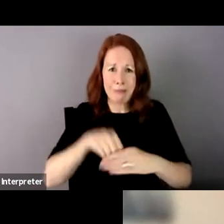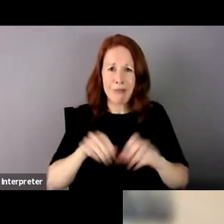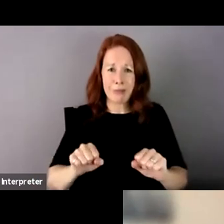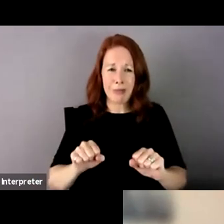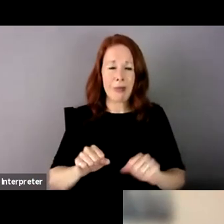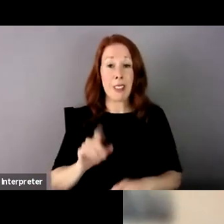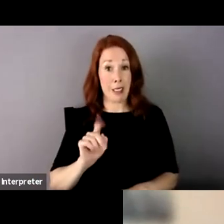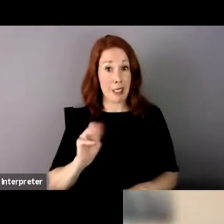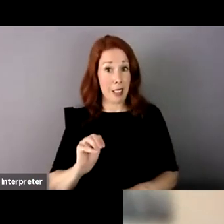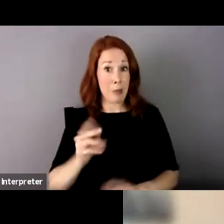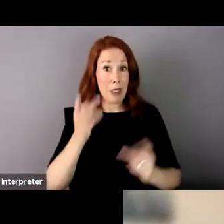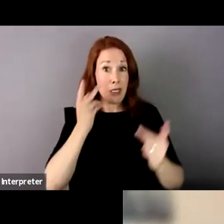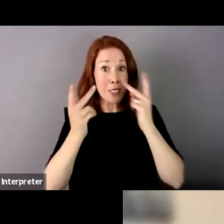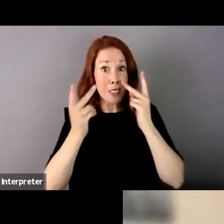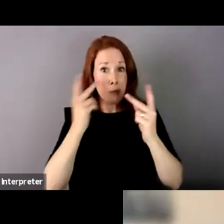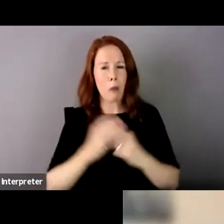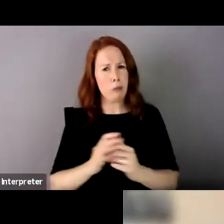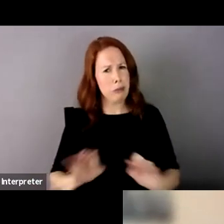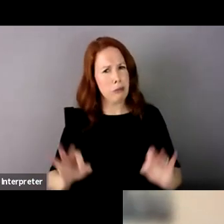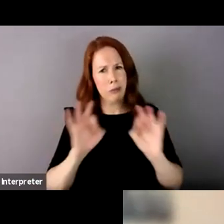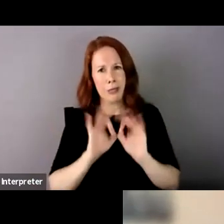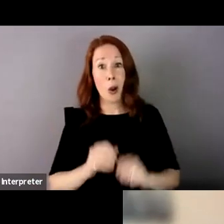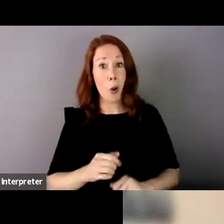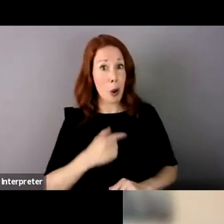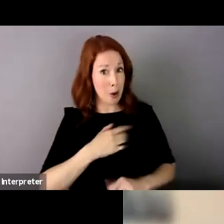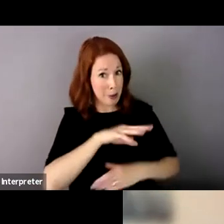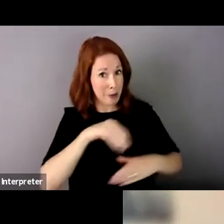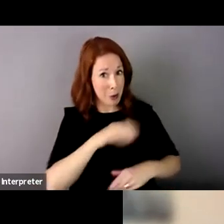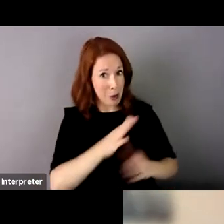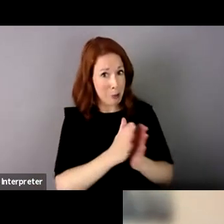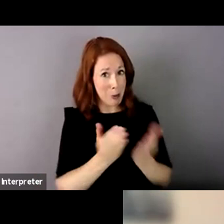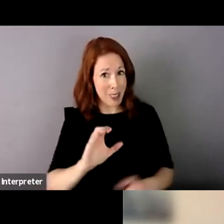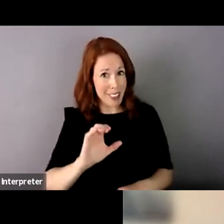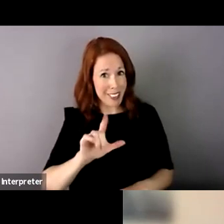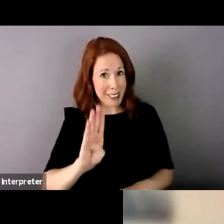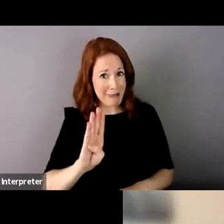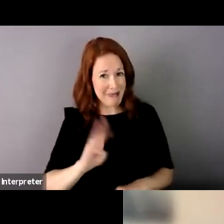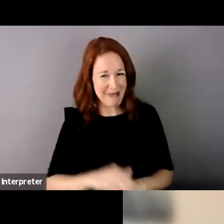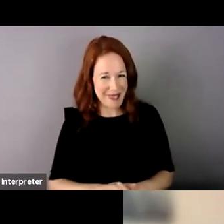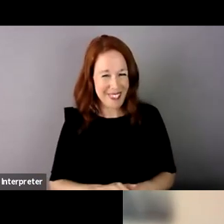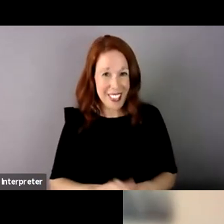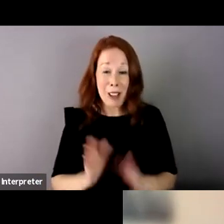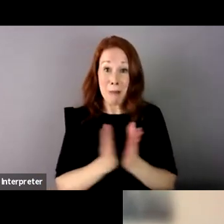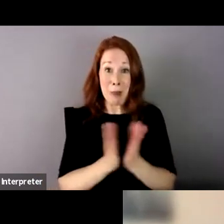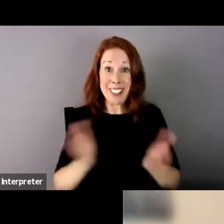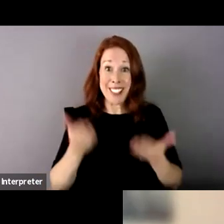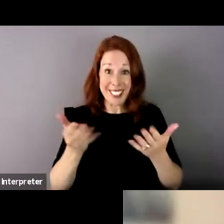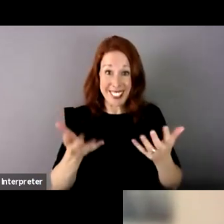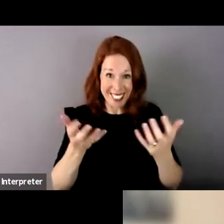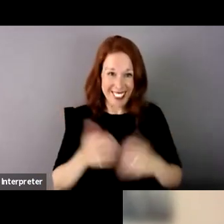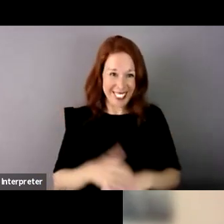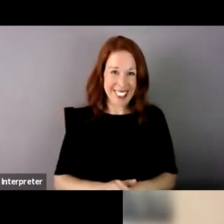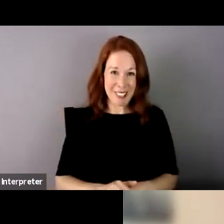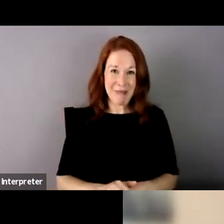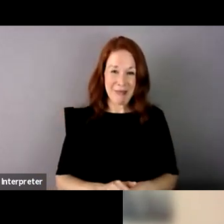Visibility is so important, and I would love to be part of that book club. So let's get some book suggestions out there and see if we can